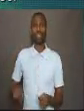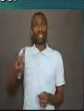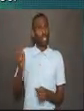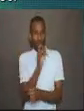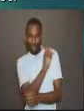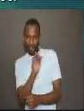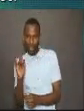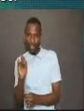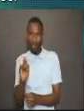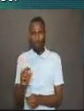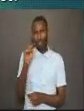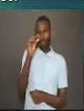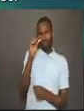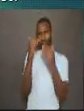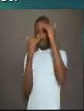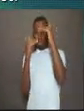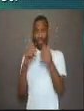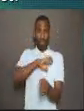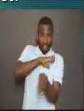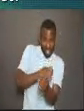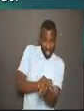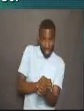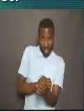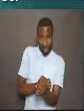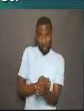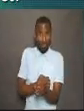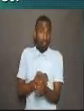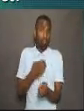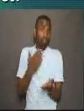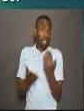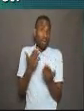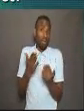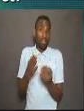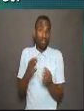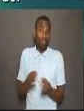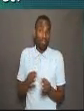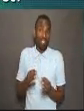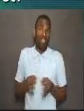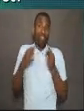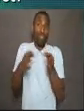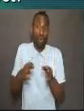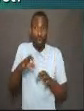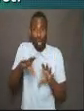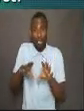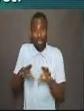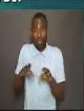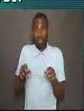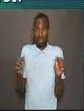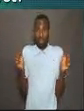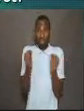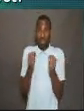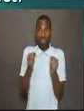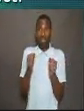However, if a small amount of energy is allowed to flow into a colder